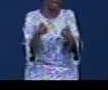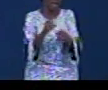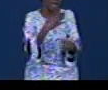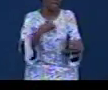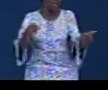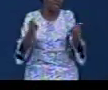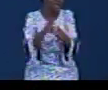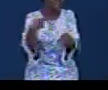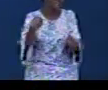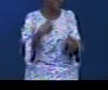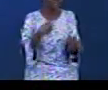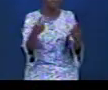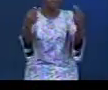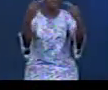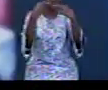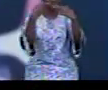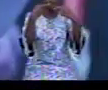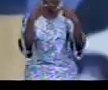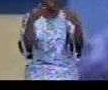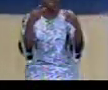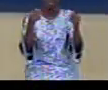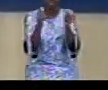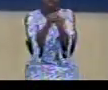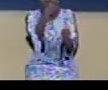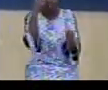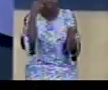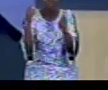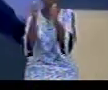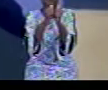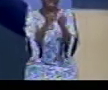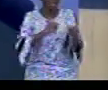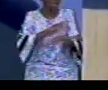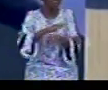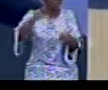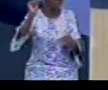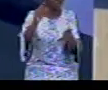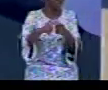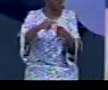touch. I don't have to come there and put my hands on you, because